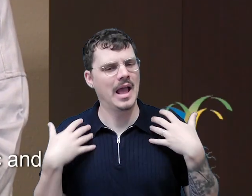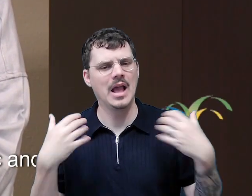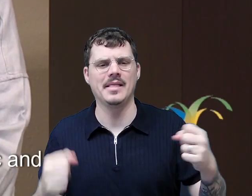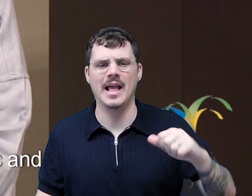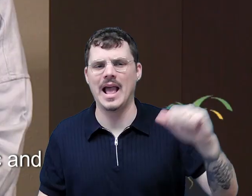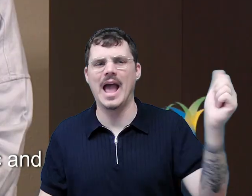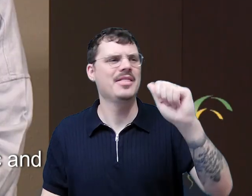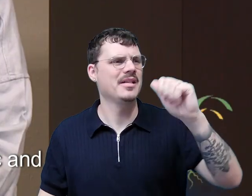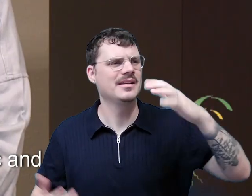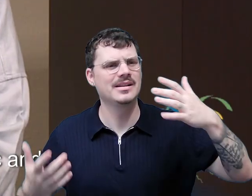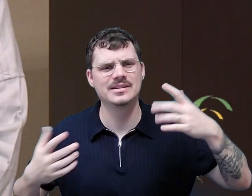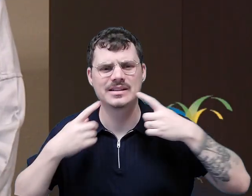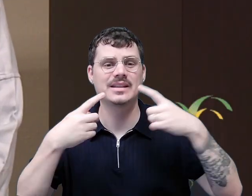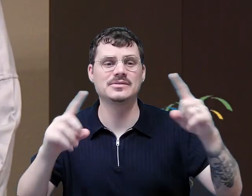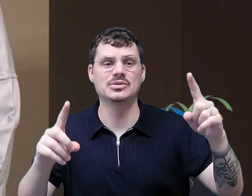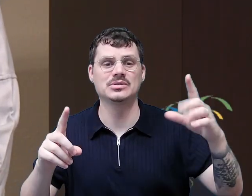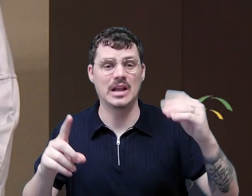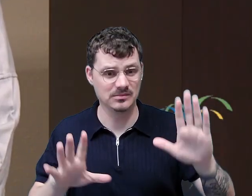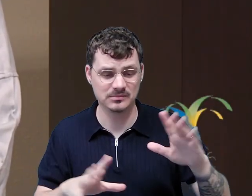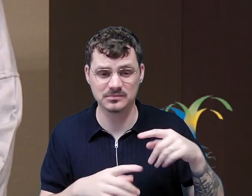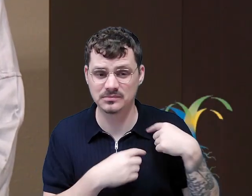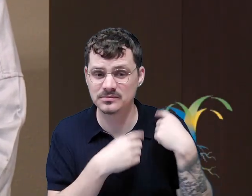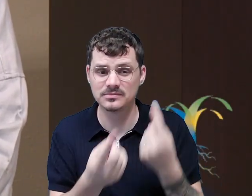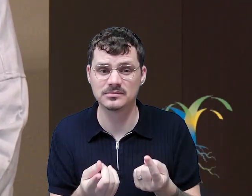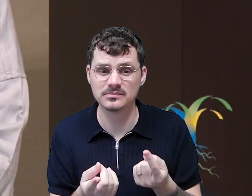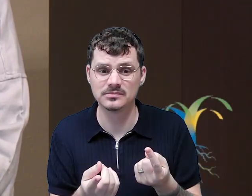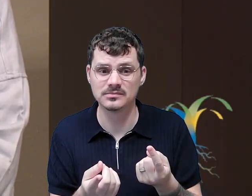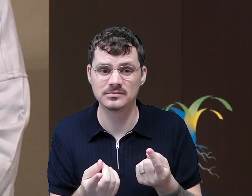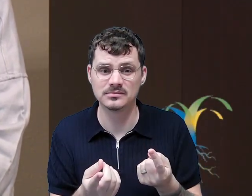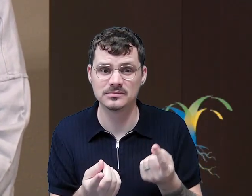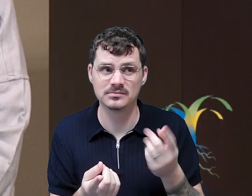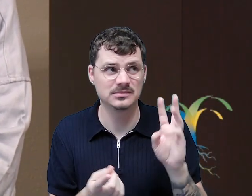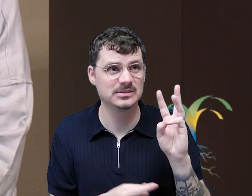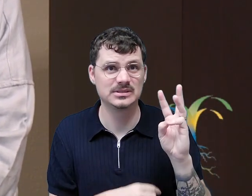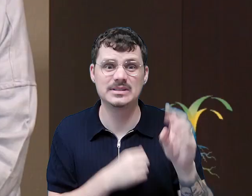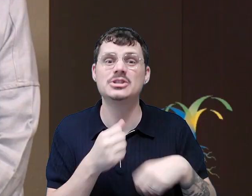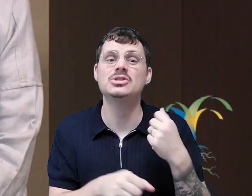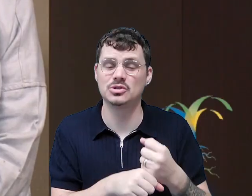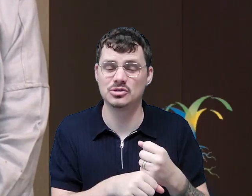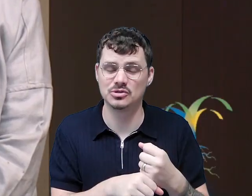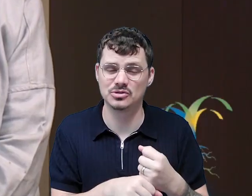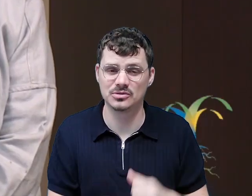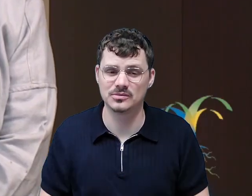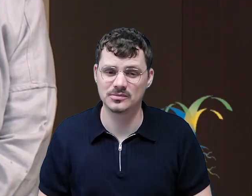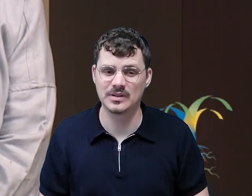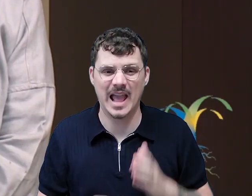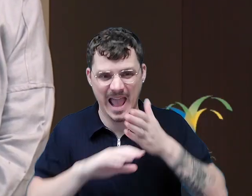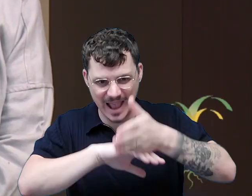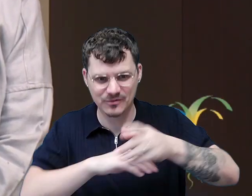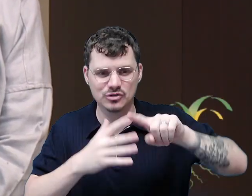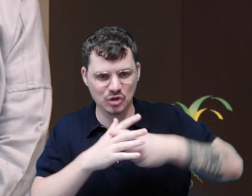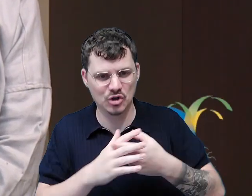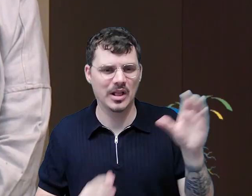he's happy, healthy, athletic, and successful, and has been that way for almost 6